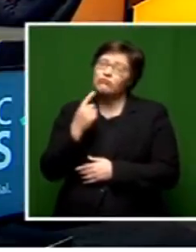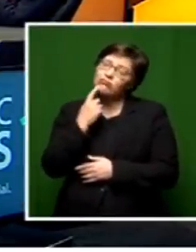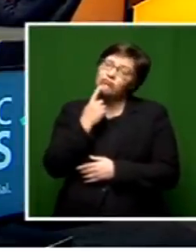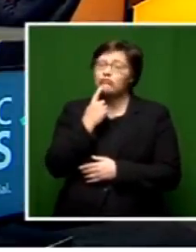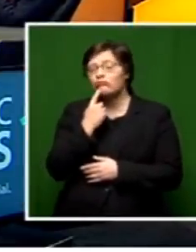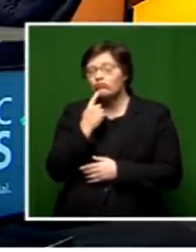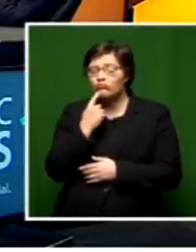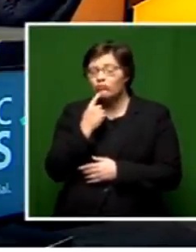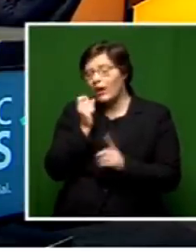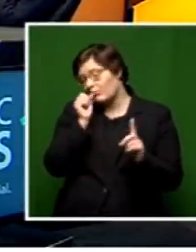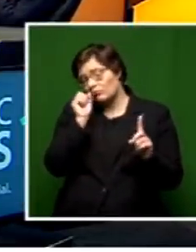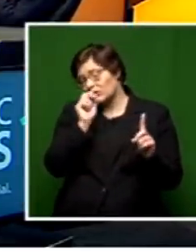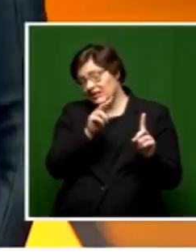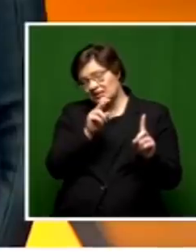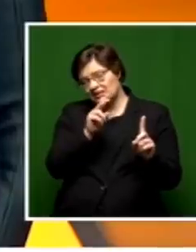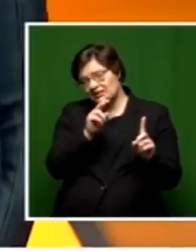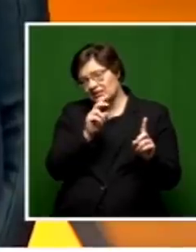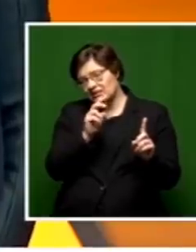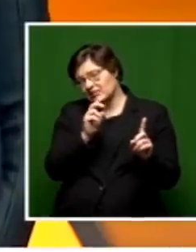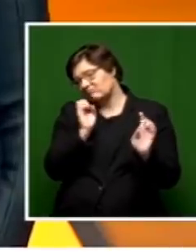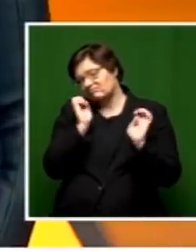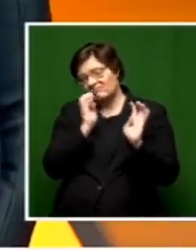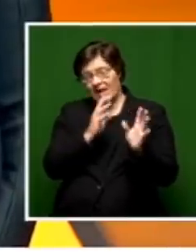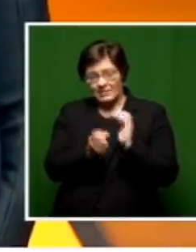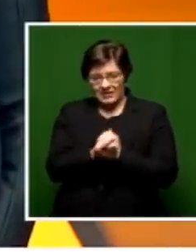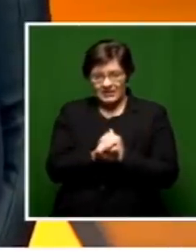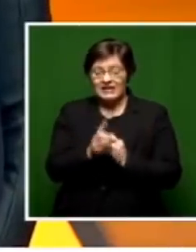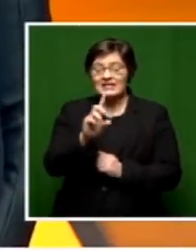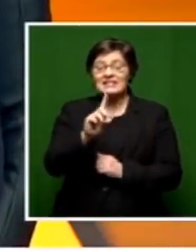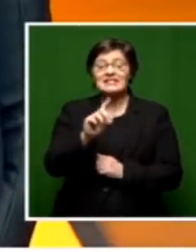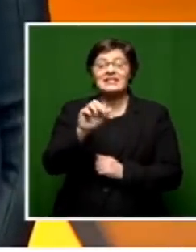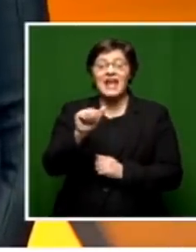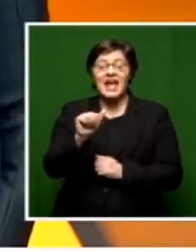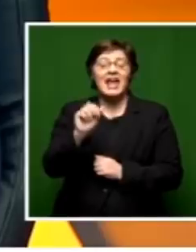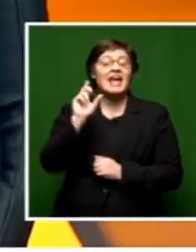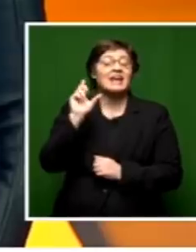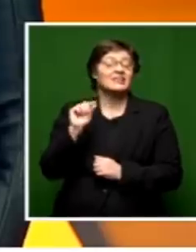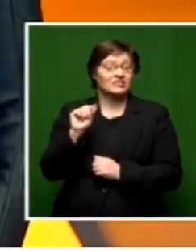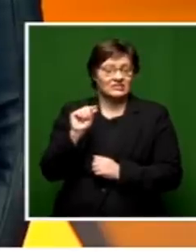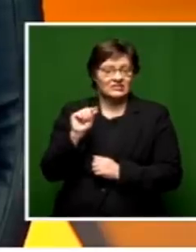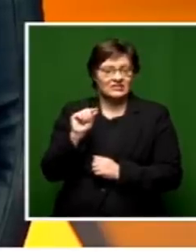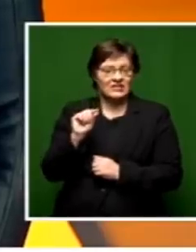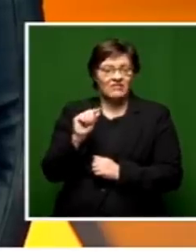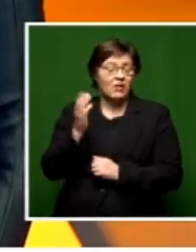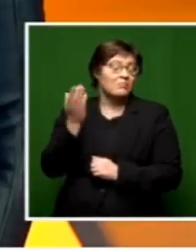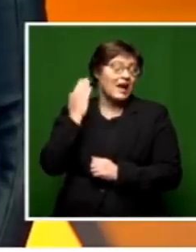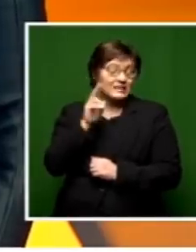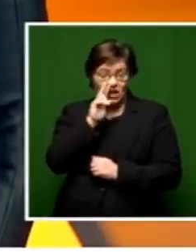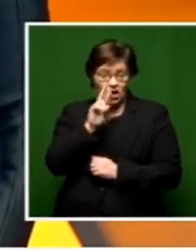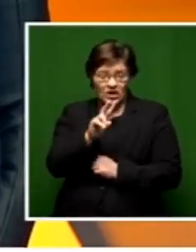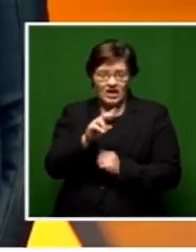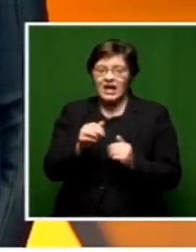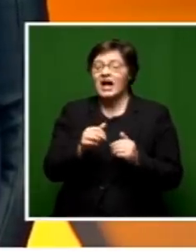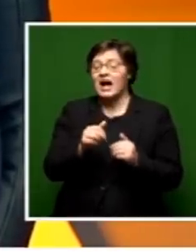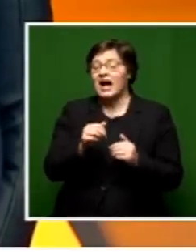I think that DA is going to have a very interesting conversation. If the past is anything to go by in terms of their leaders' performance, there's going to be a